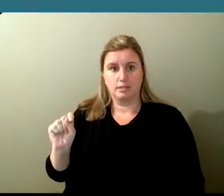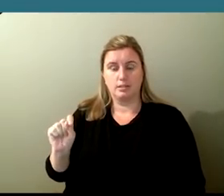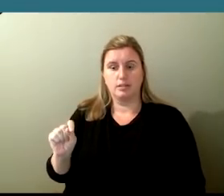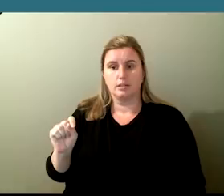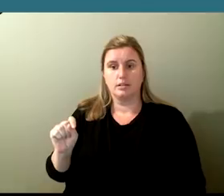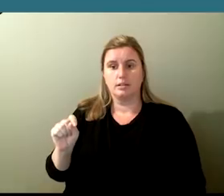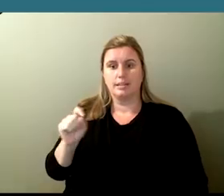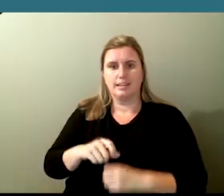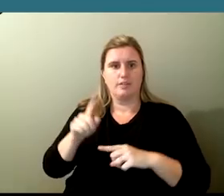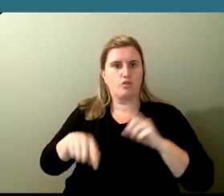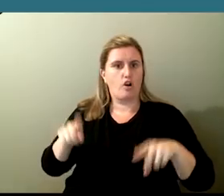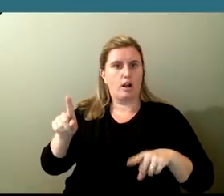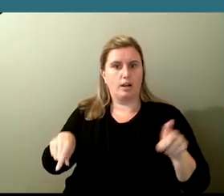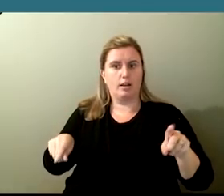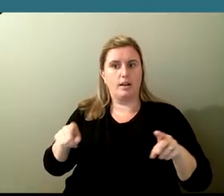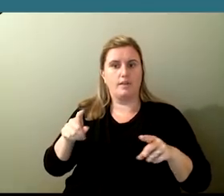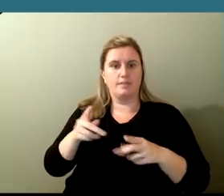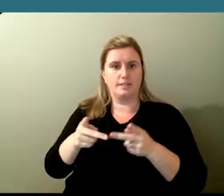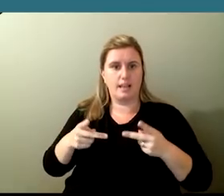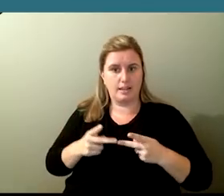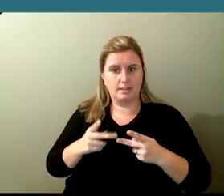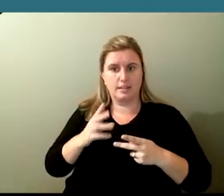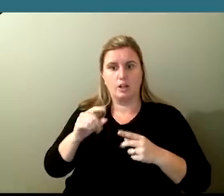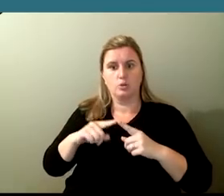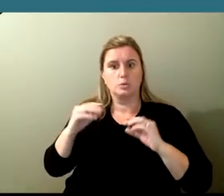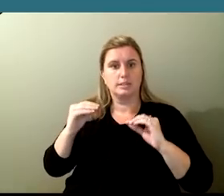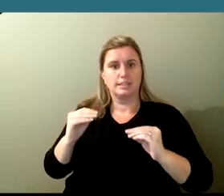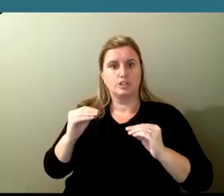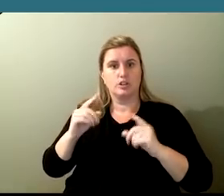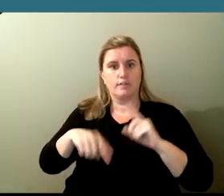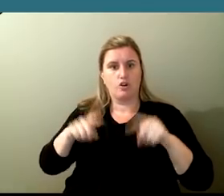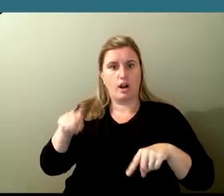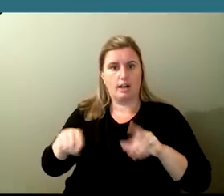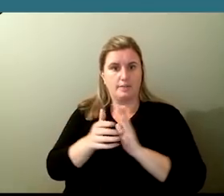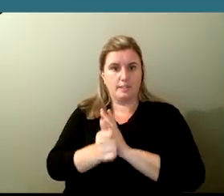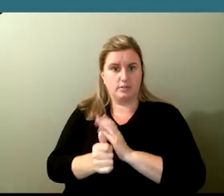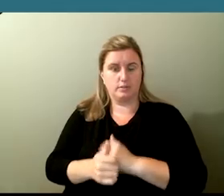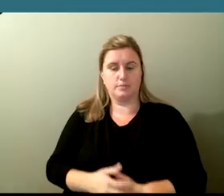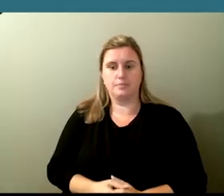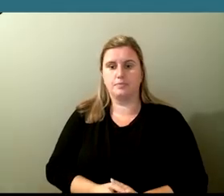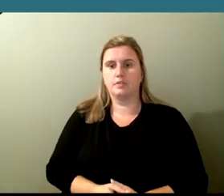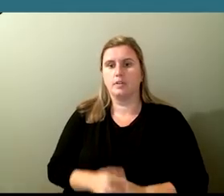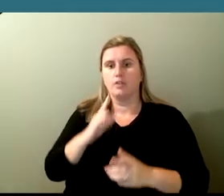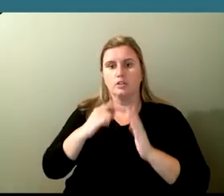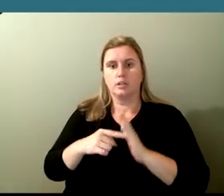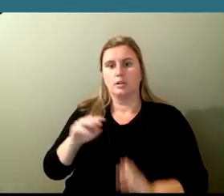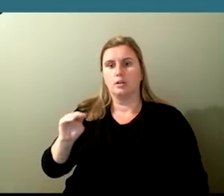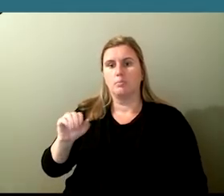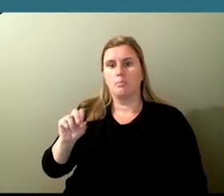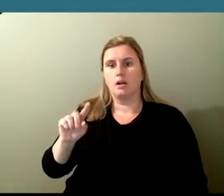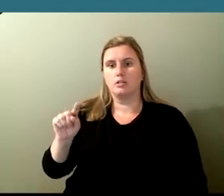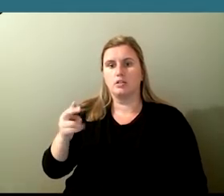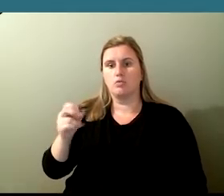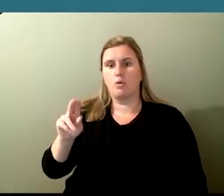in a variety of settings and to teach a variety of skills. So for example, Matsarova and Sturmy